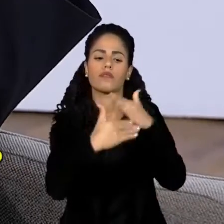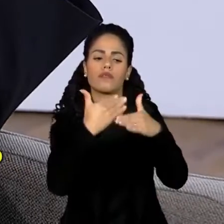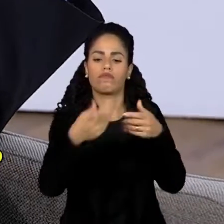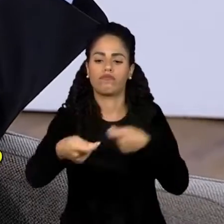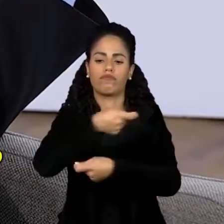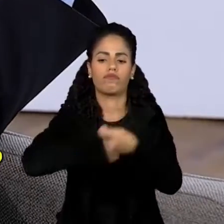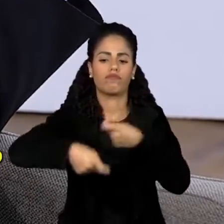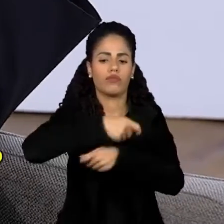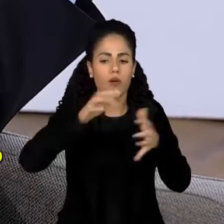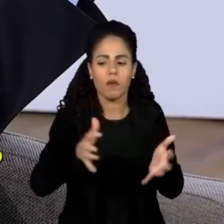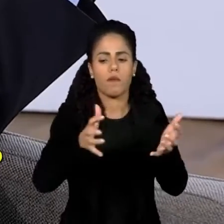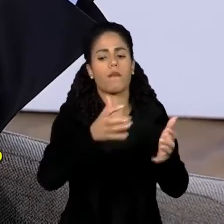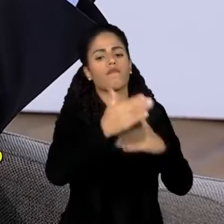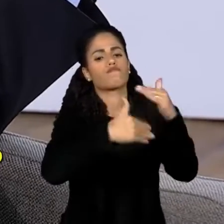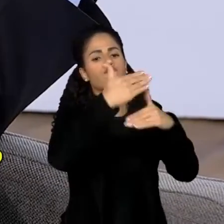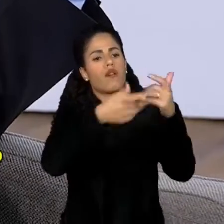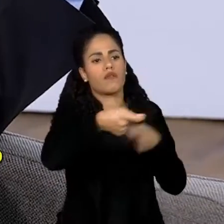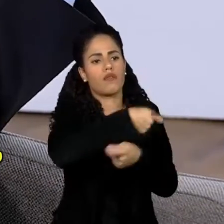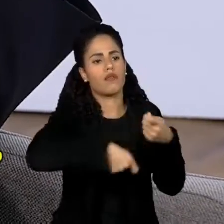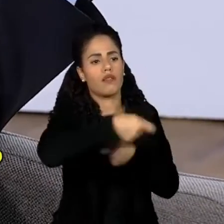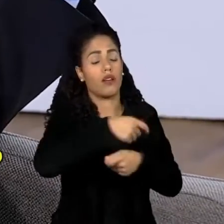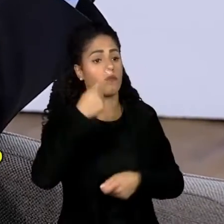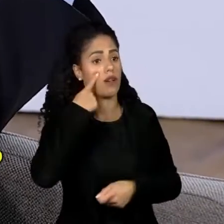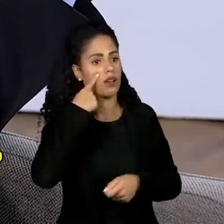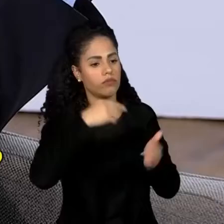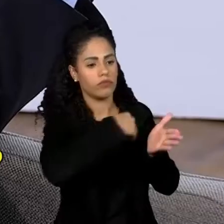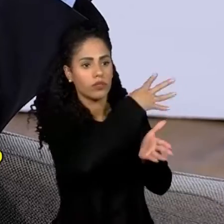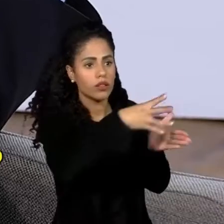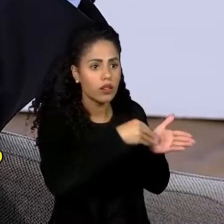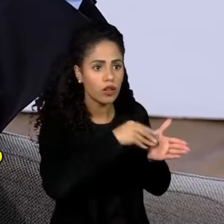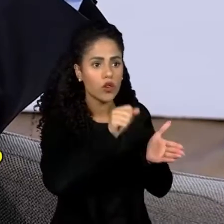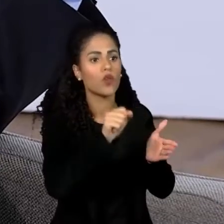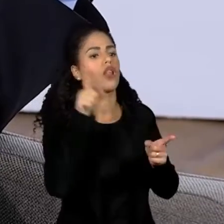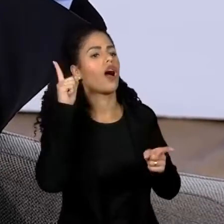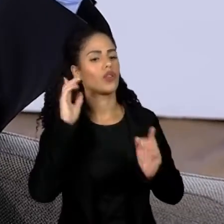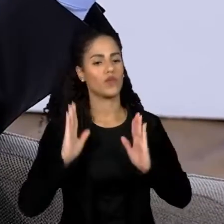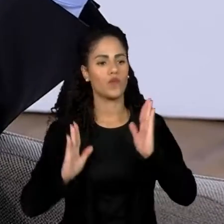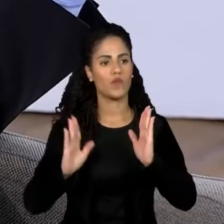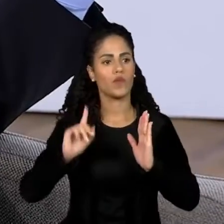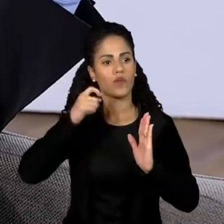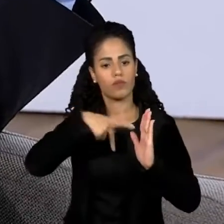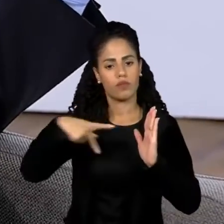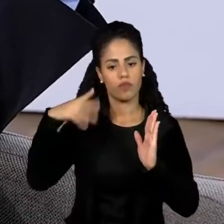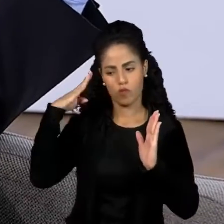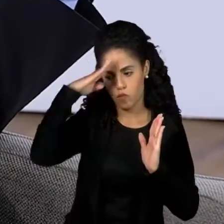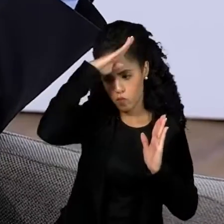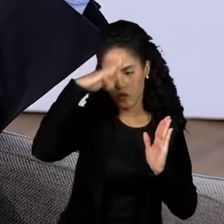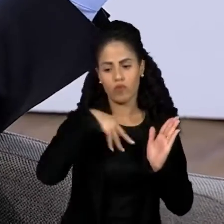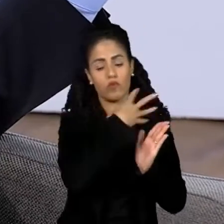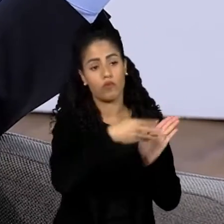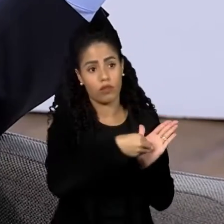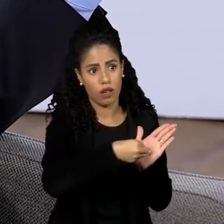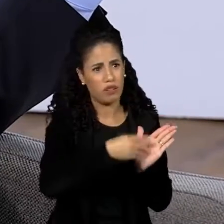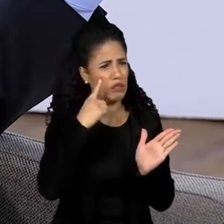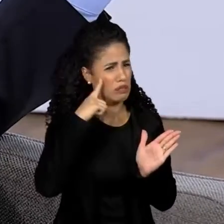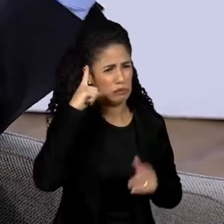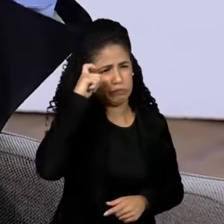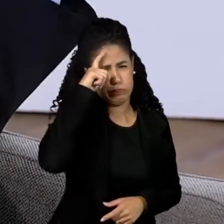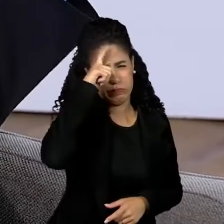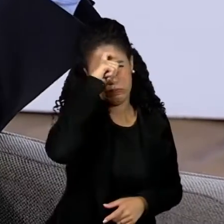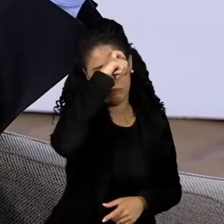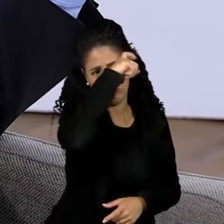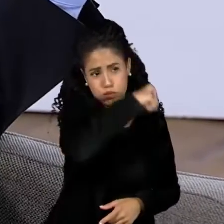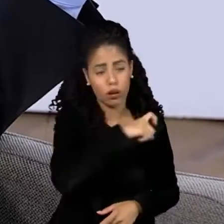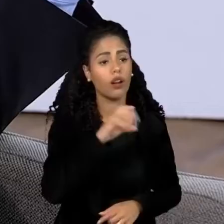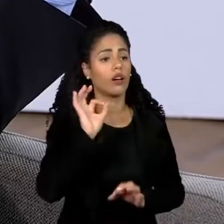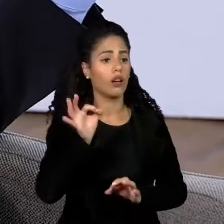what you did under Bolsonaro to the Amazon was not only bad for climate in the